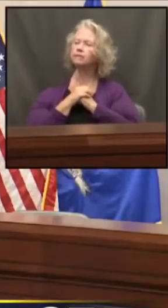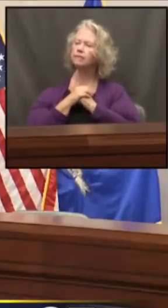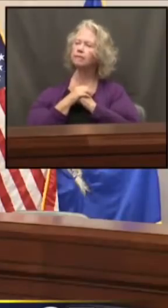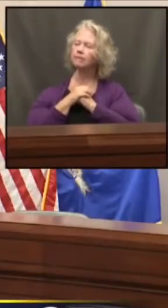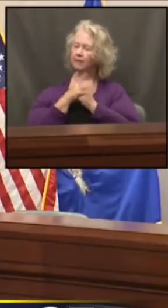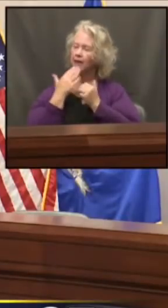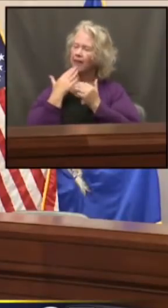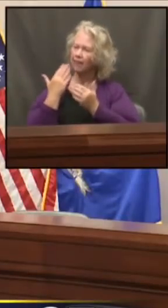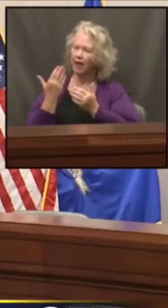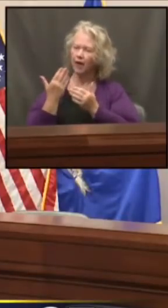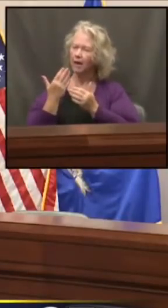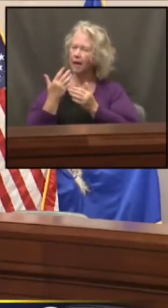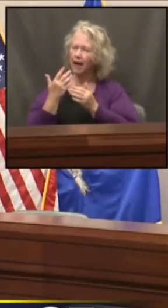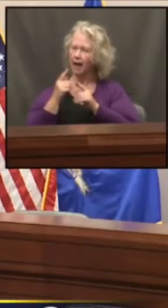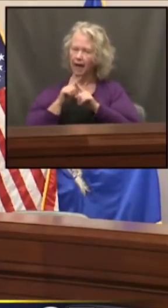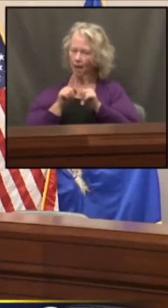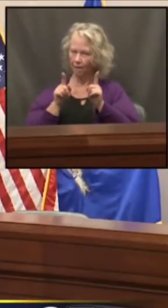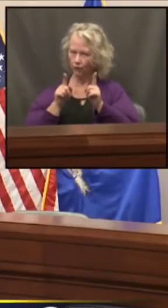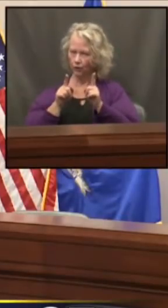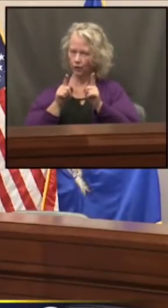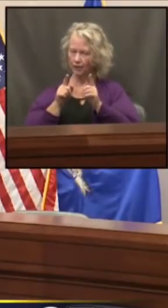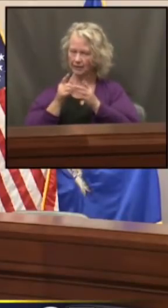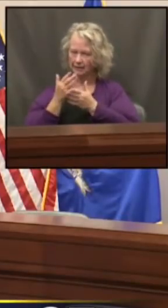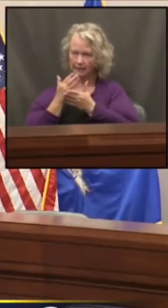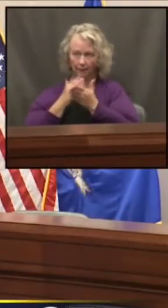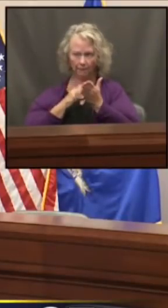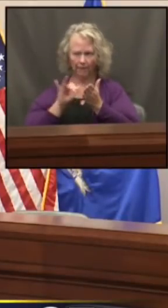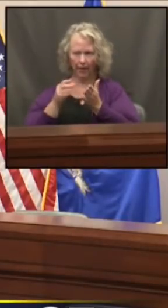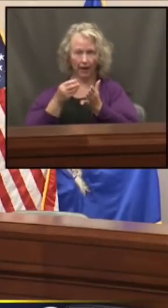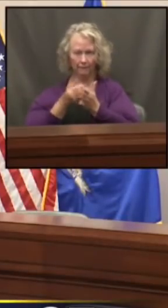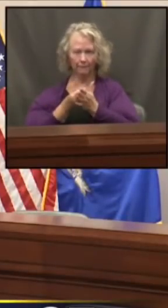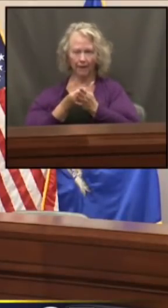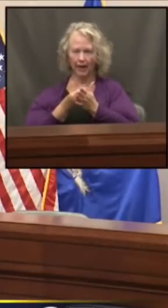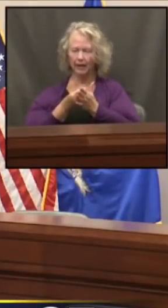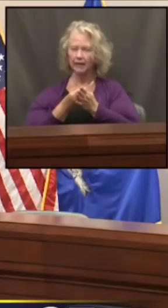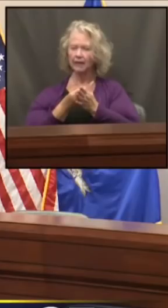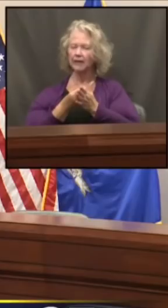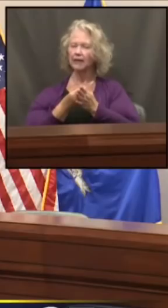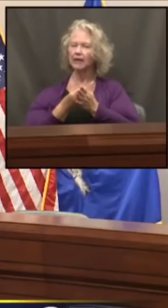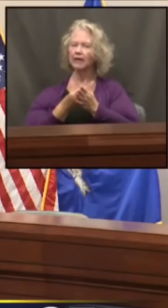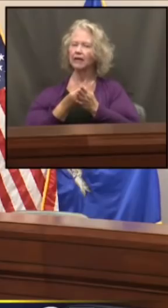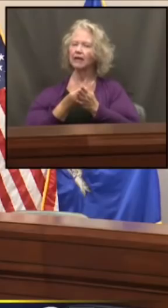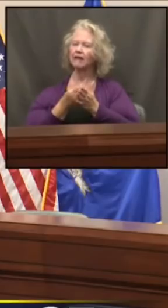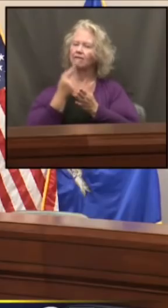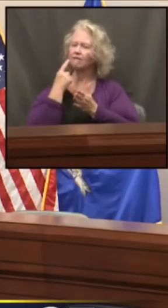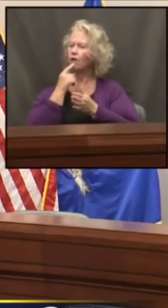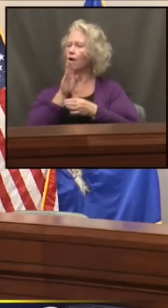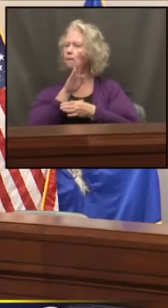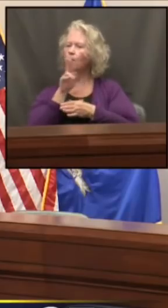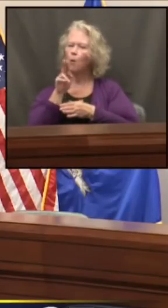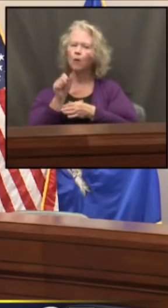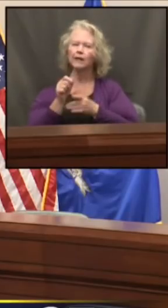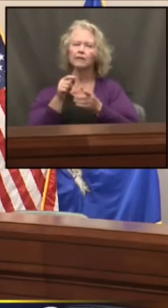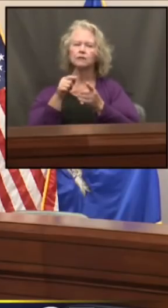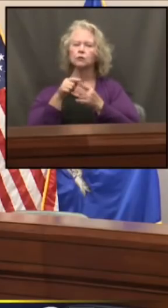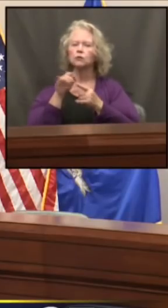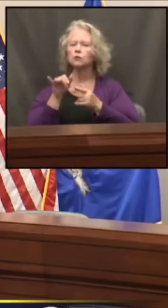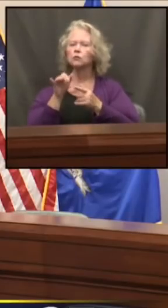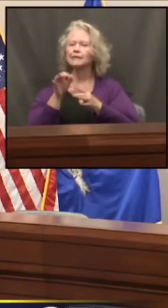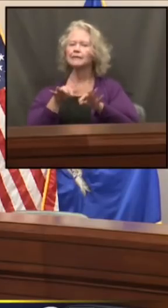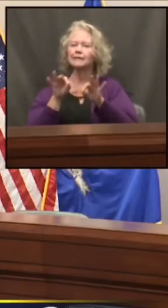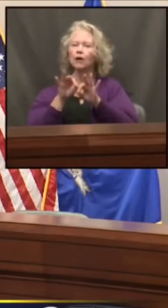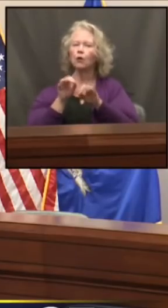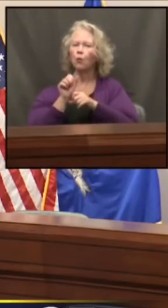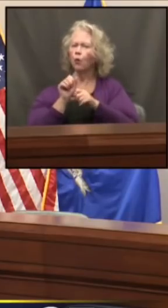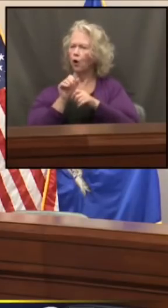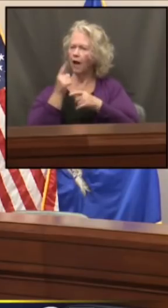Thank you for that. But however, is some of the money set aside for the bonuses to essential workers? I thought that was a